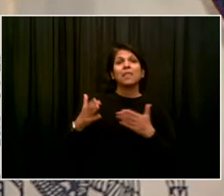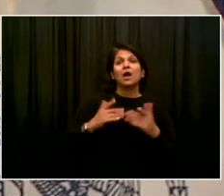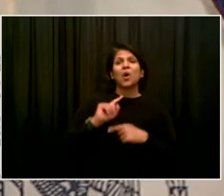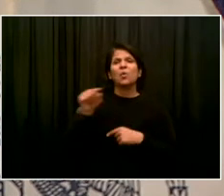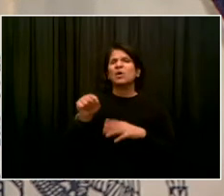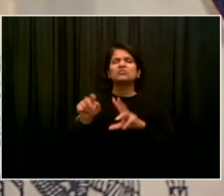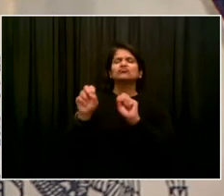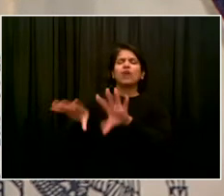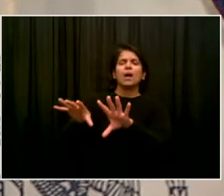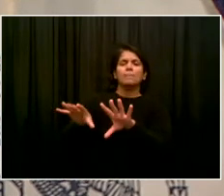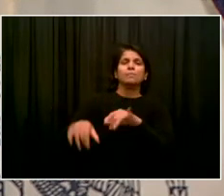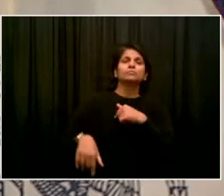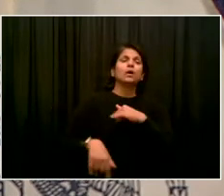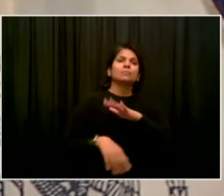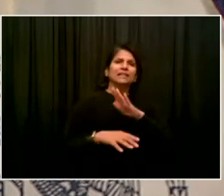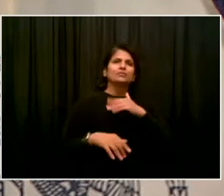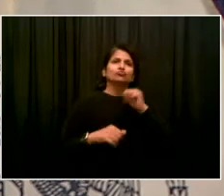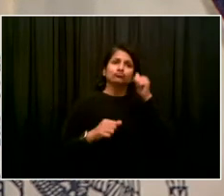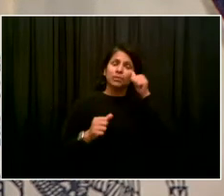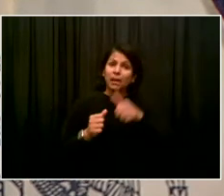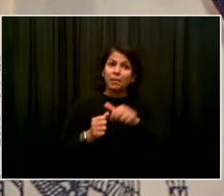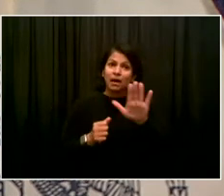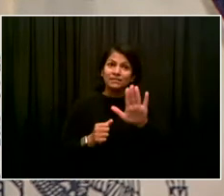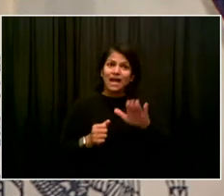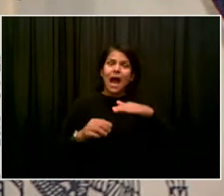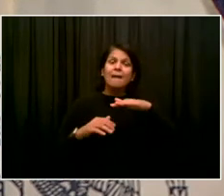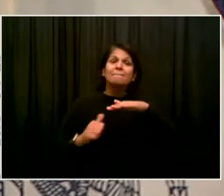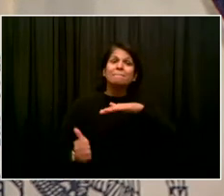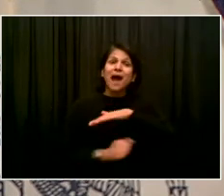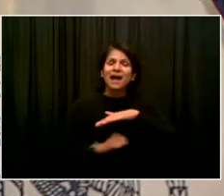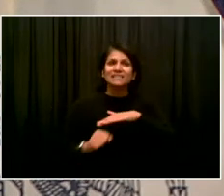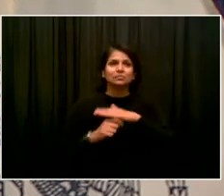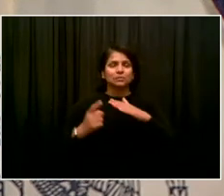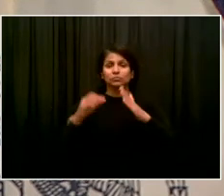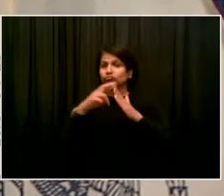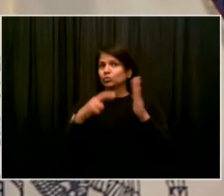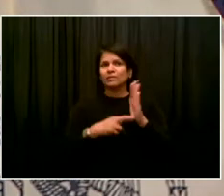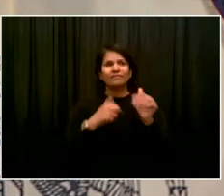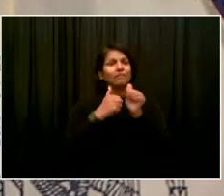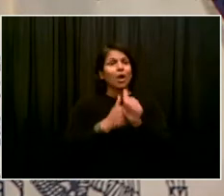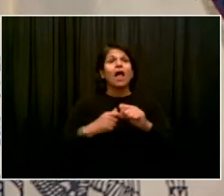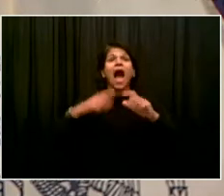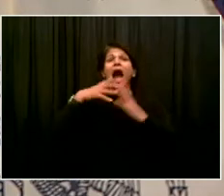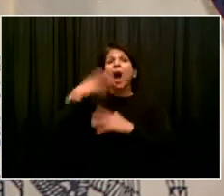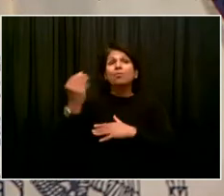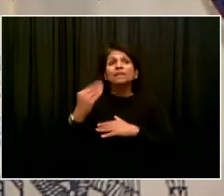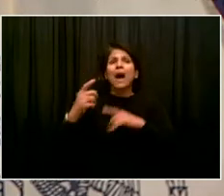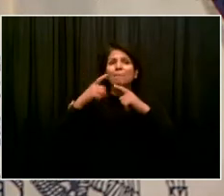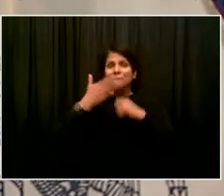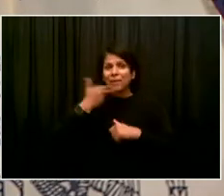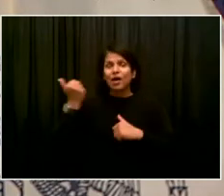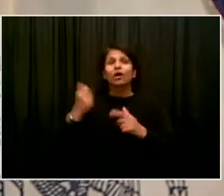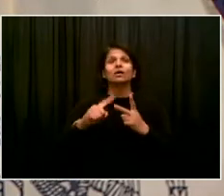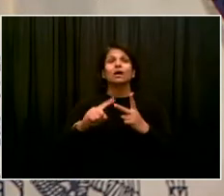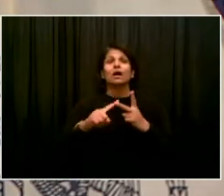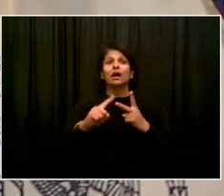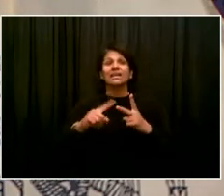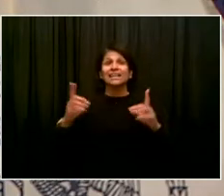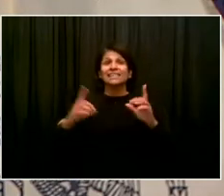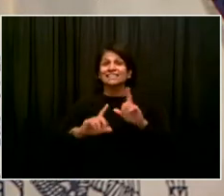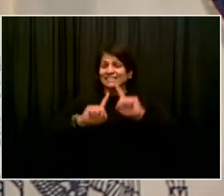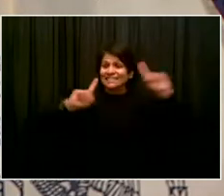to celebrate, celebrate outdoors if you can, social distancing, mask, but also especially